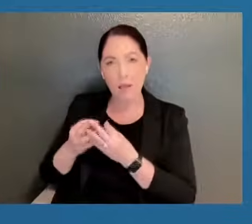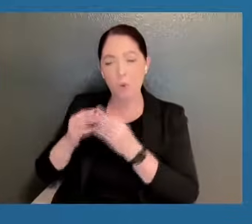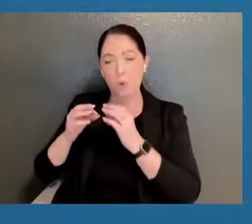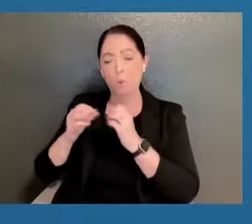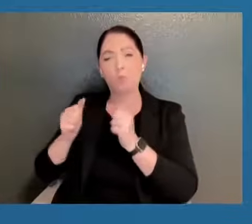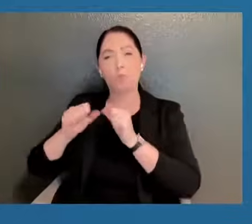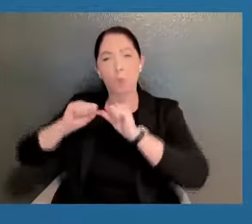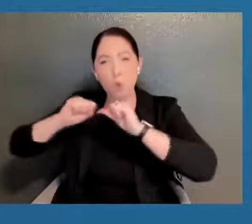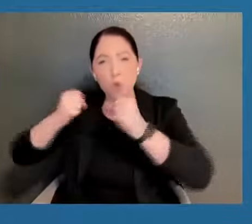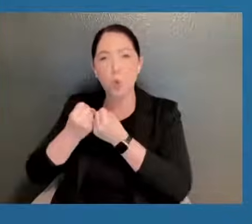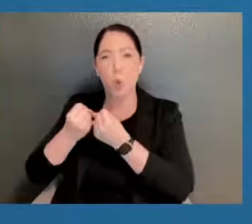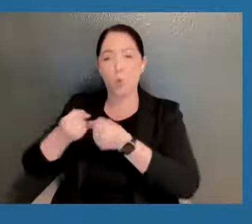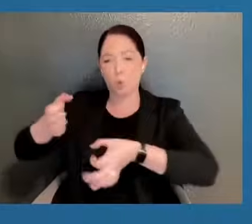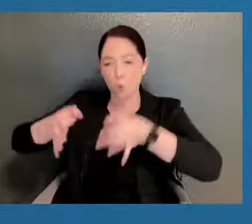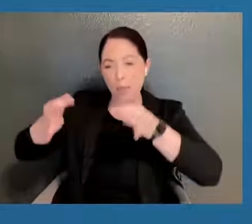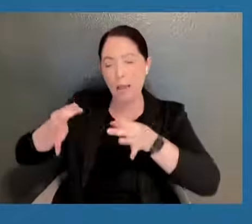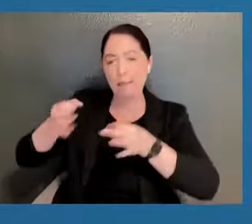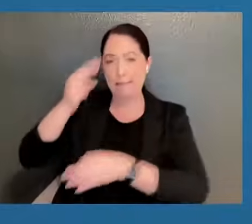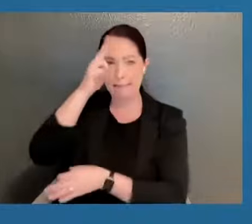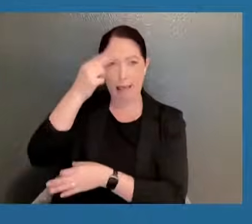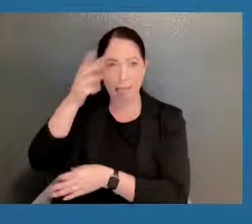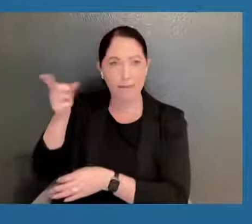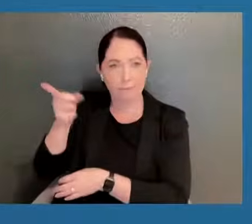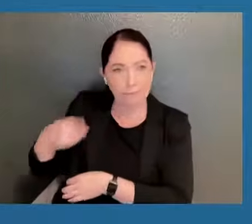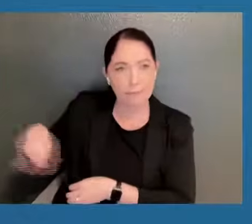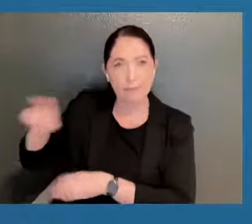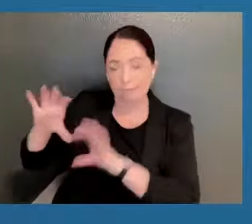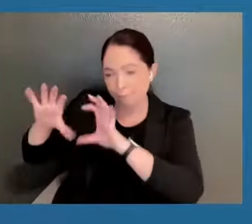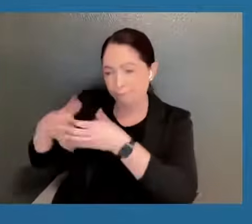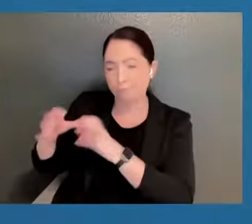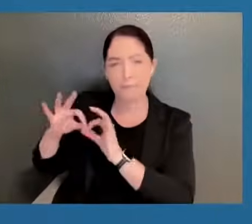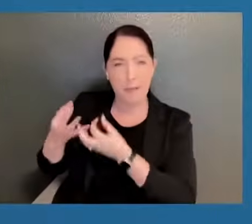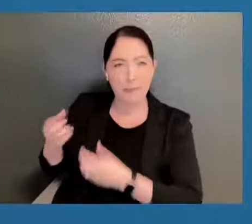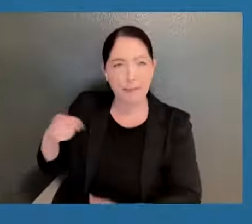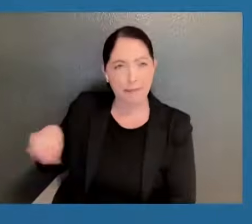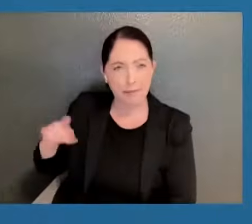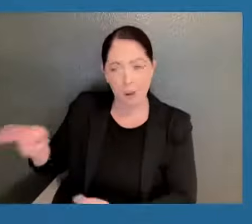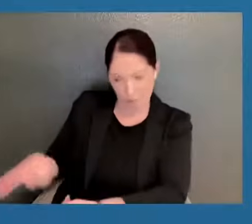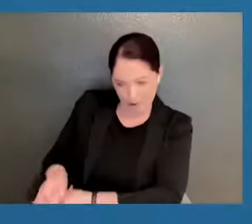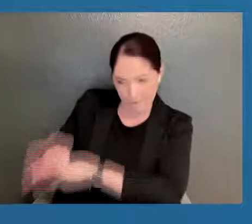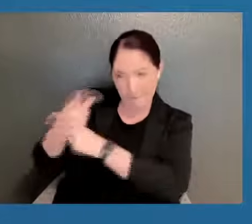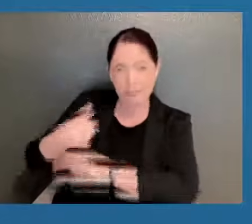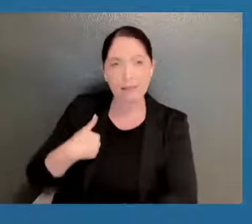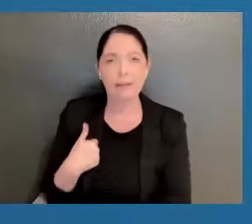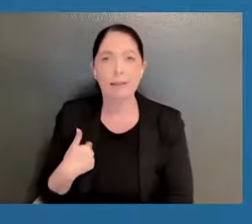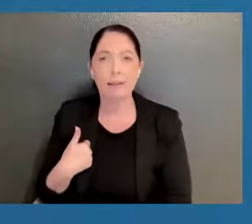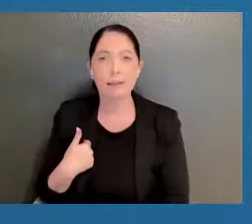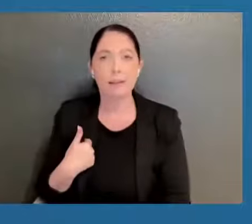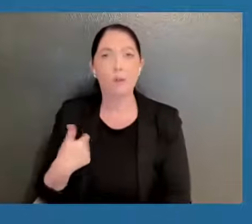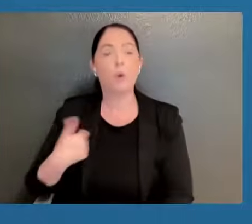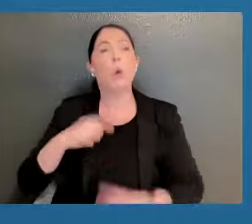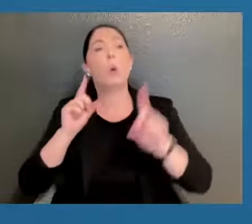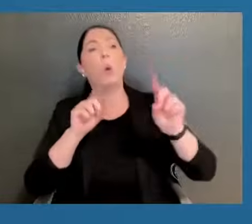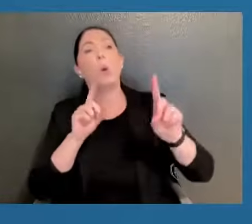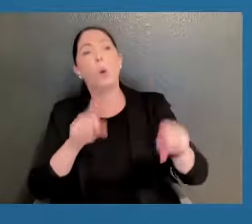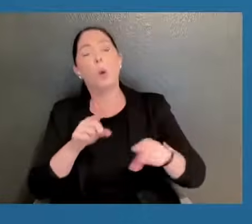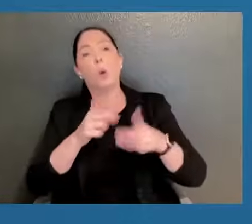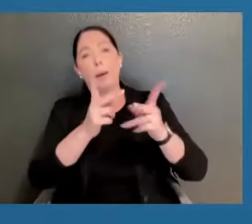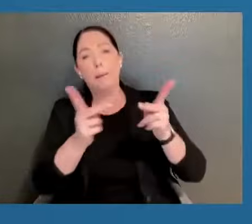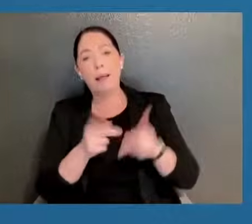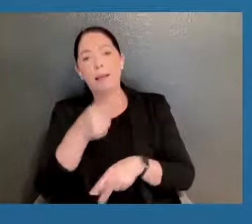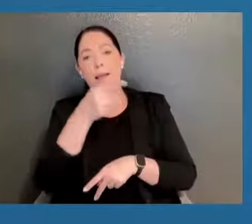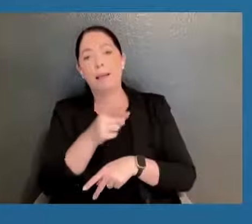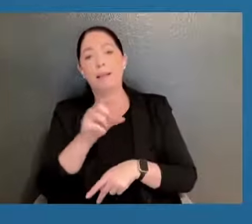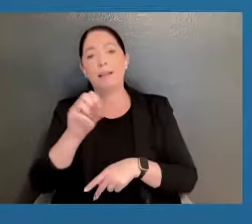us into the city when we were kids. We went over on Sycamore. My mother was involved in starting the